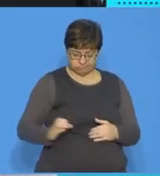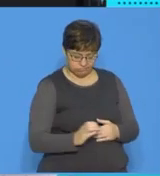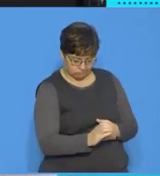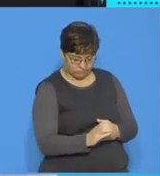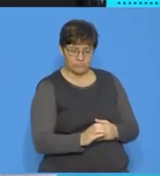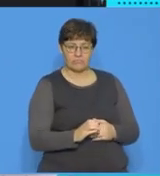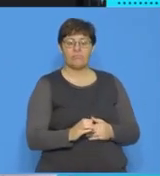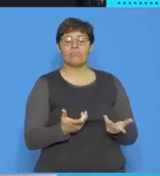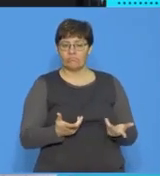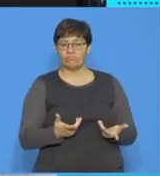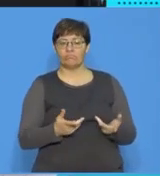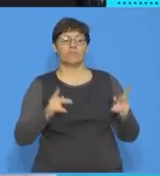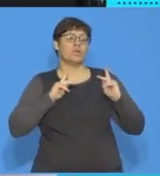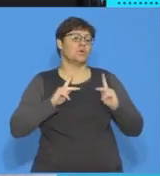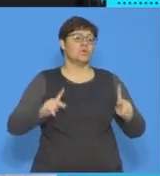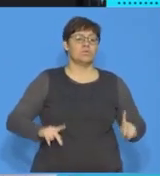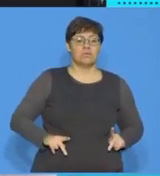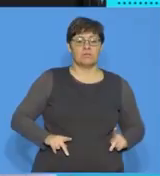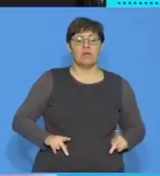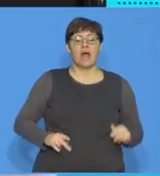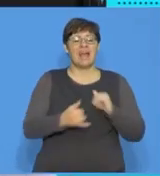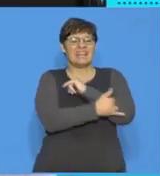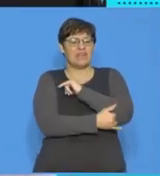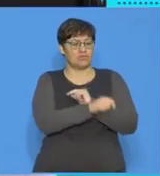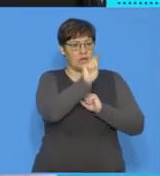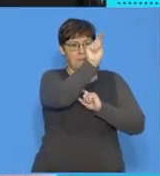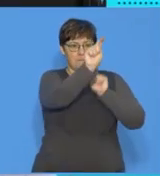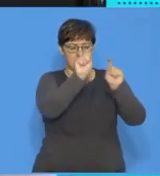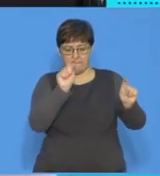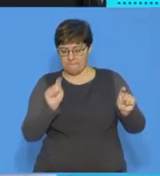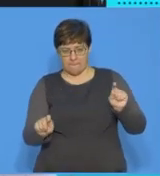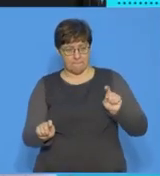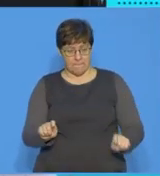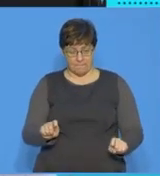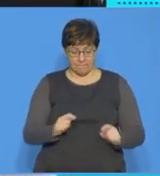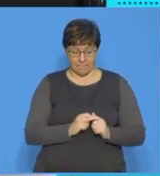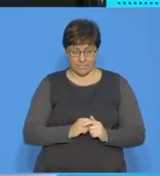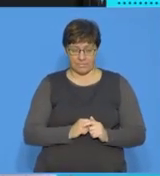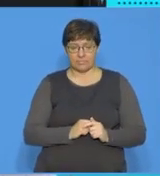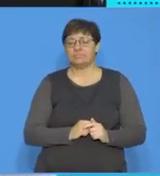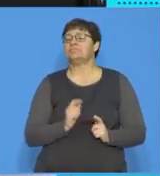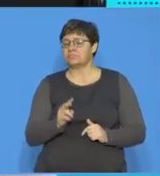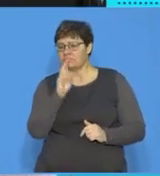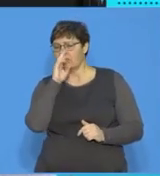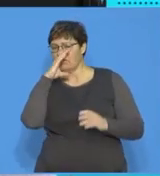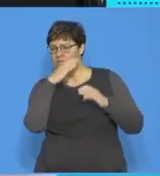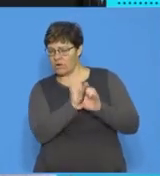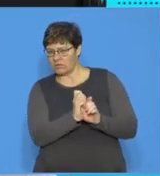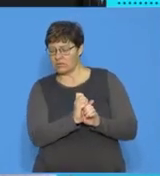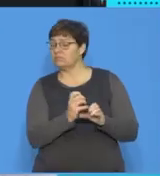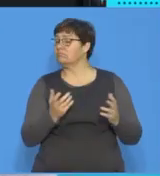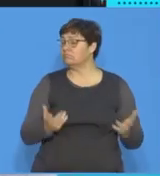localize and look at the human population in certain countries, for example. And we're going to focus on the